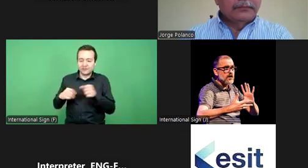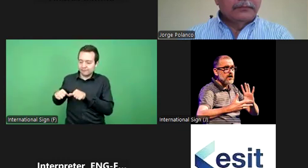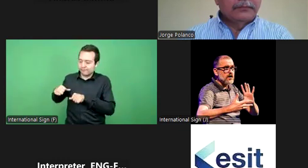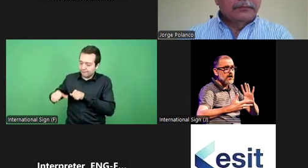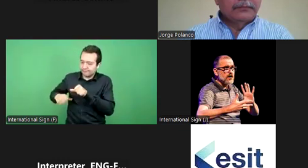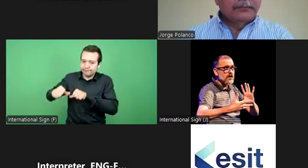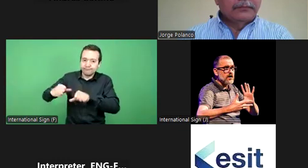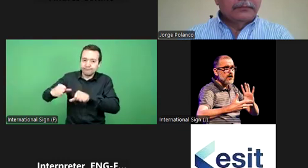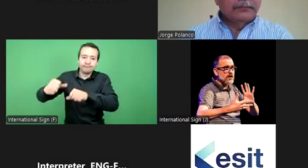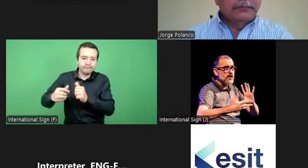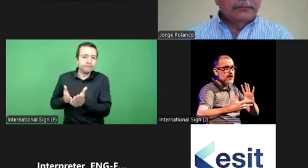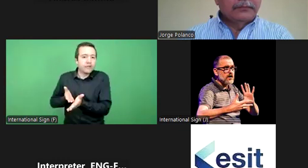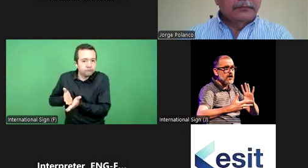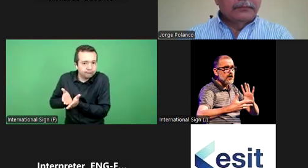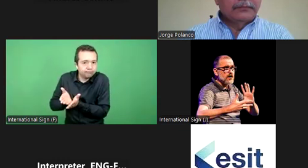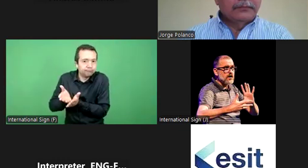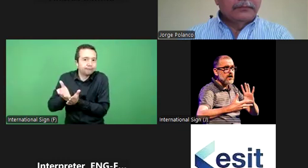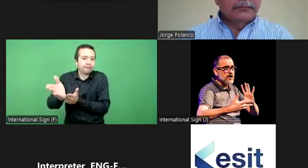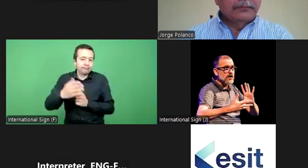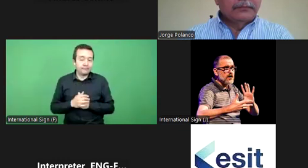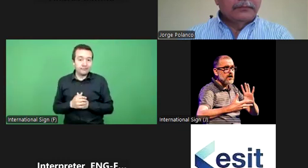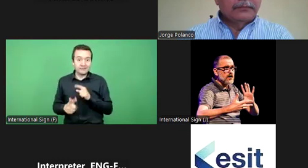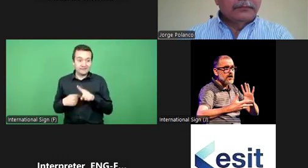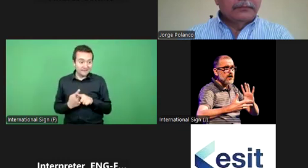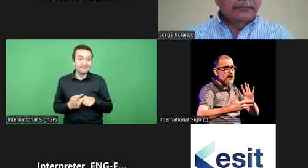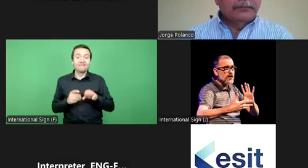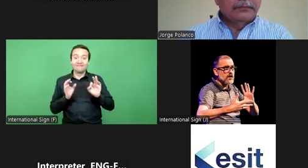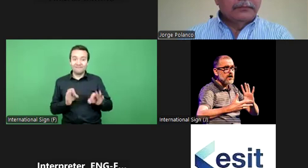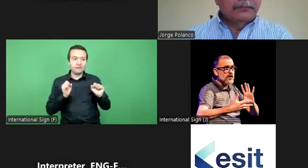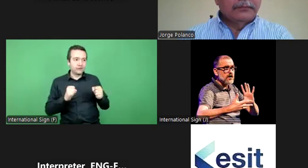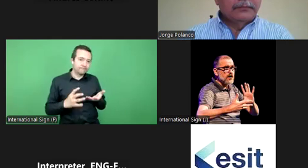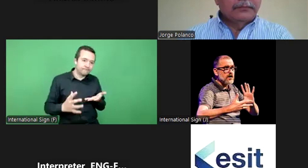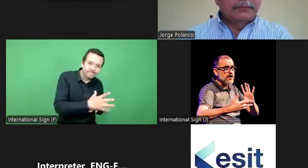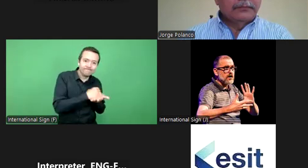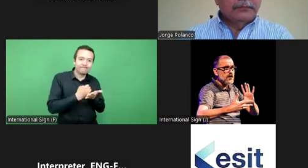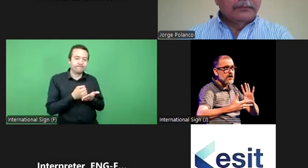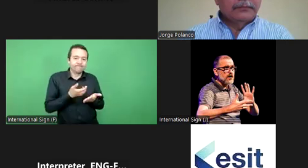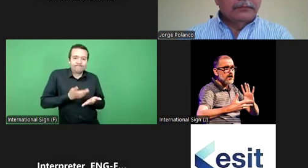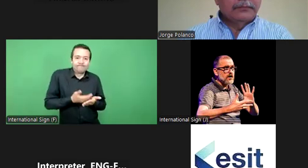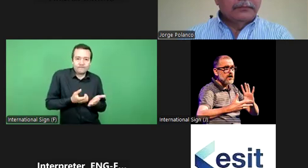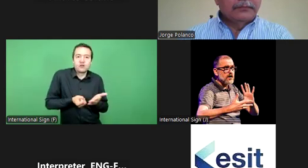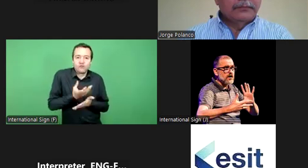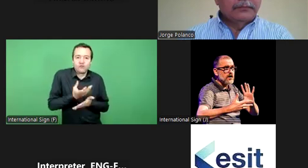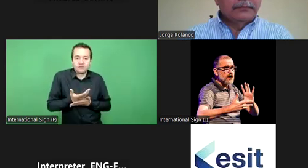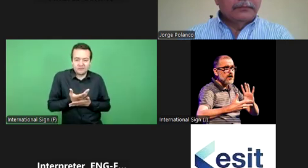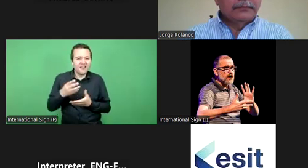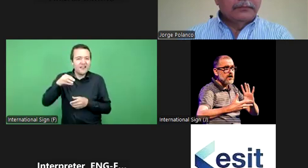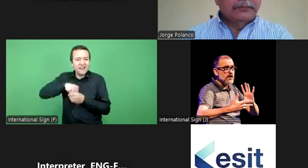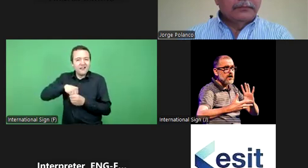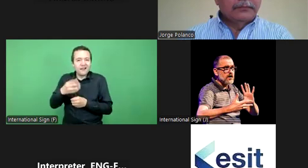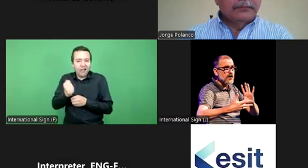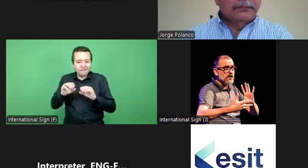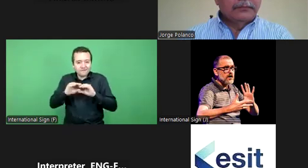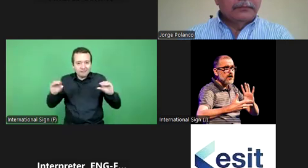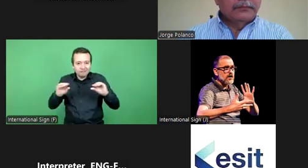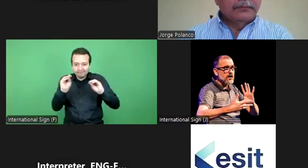information so that we could plug into the tools that we were using. So it was necessary to balance this. This is one of the challenges